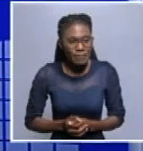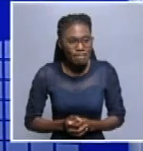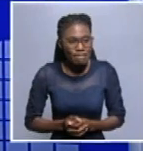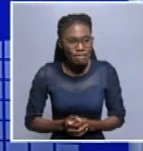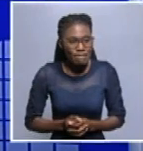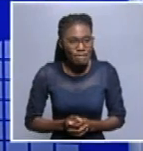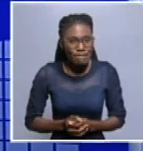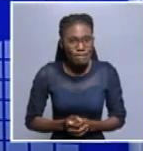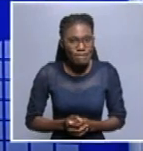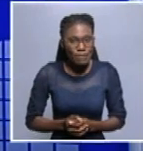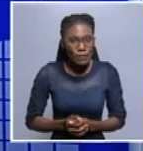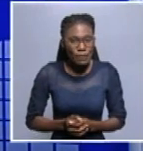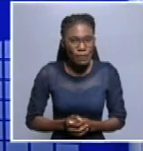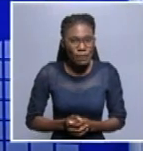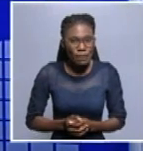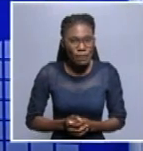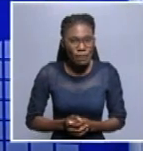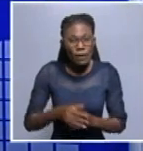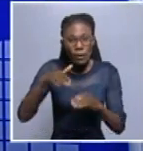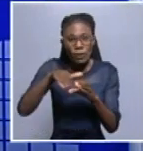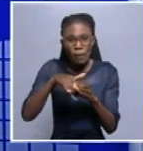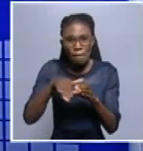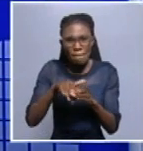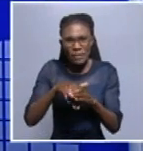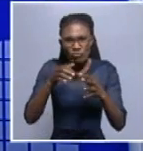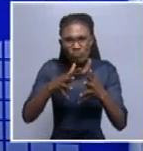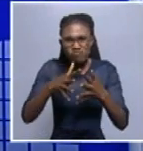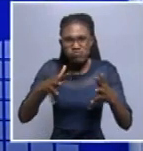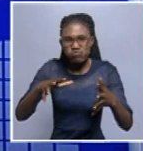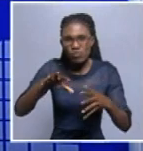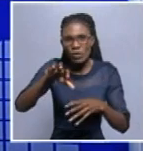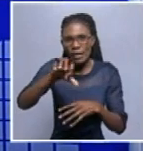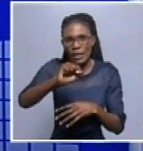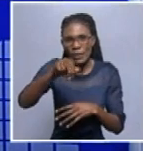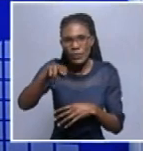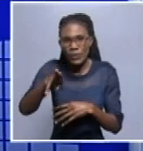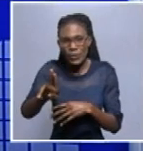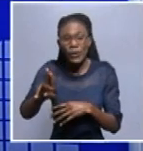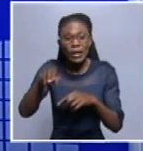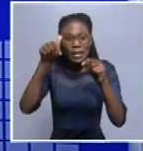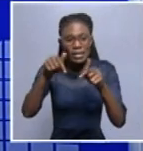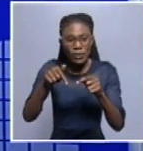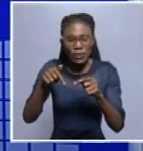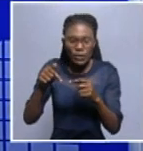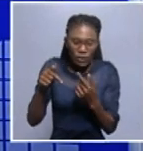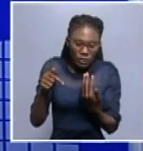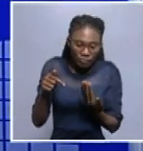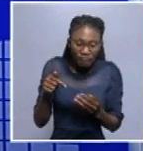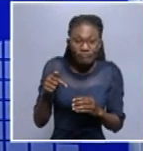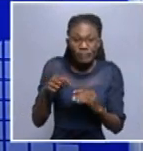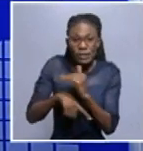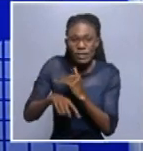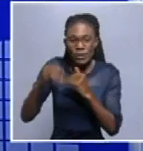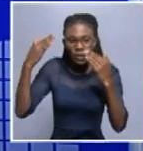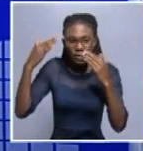There is a growing opposition amongst member countries in the African Union after Israel was admitted as an observer. Africa's